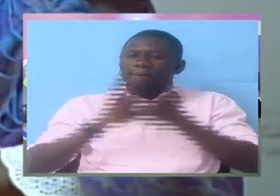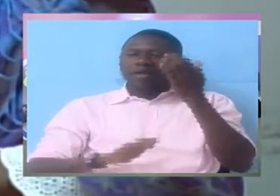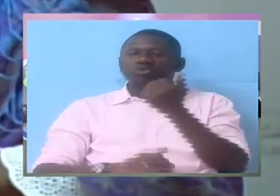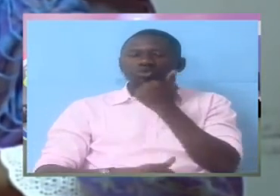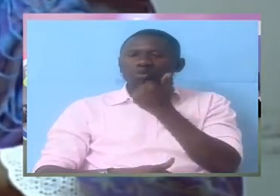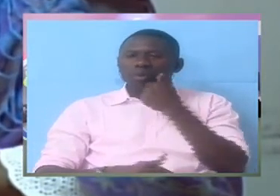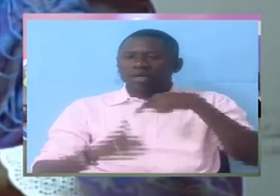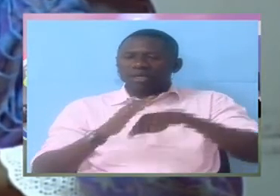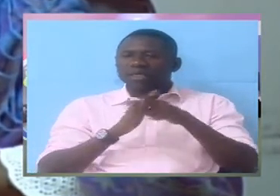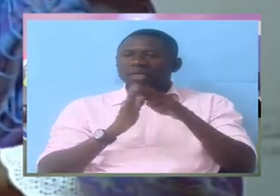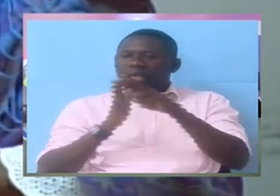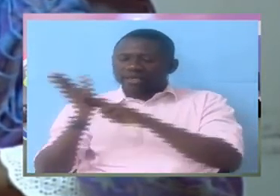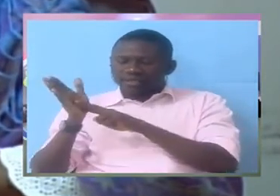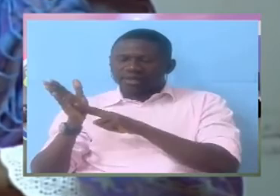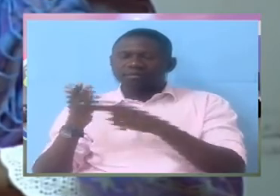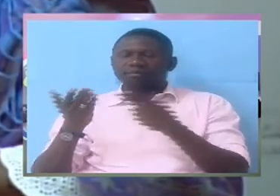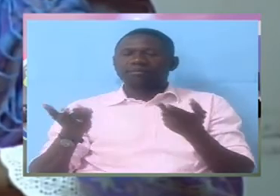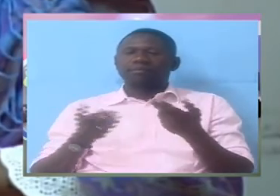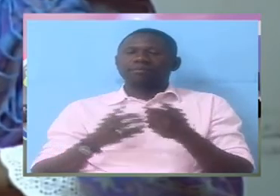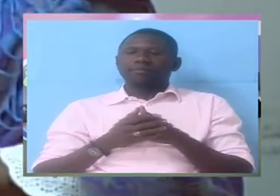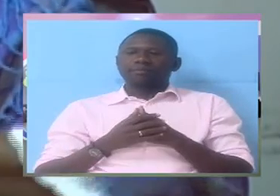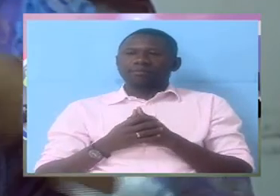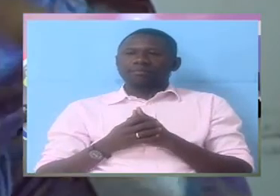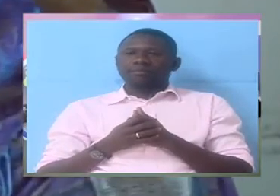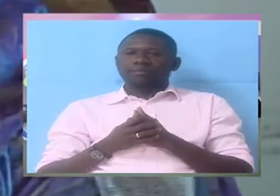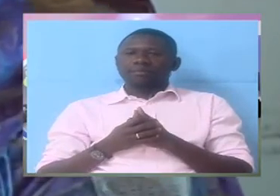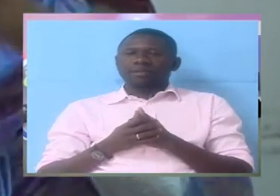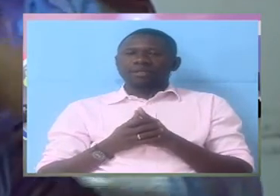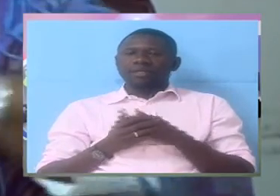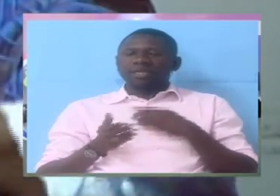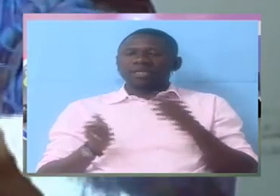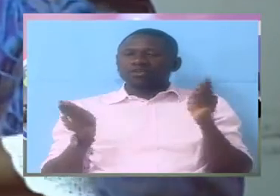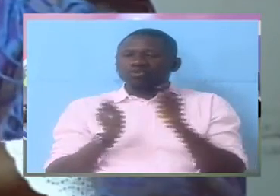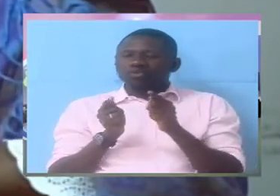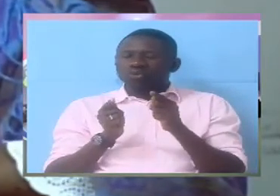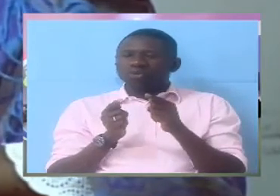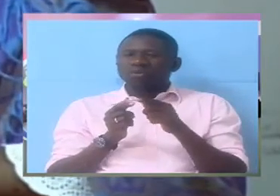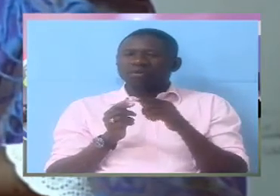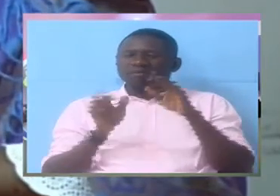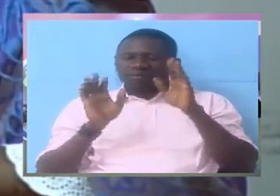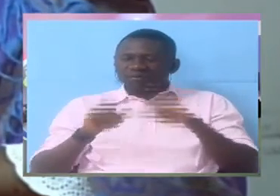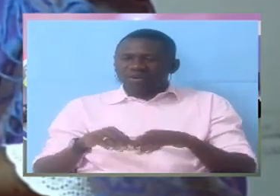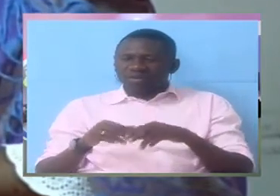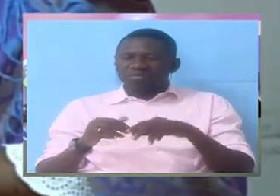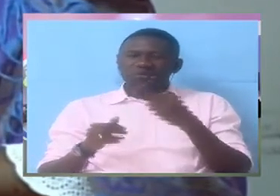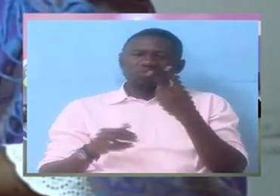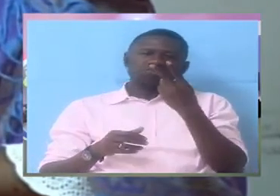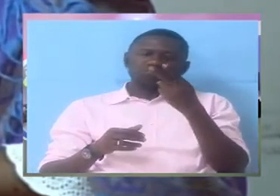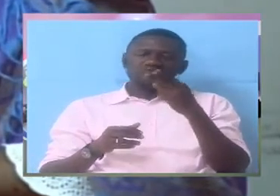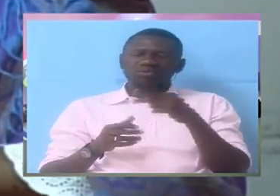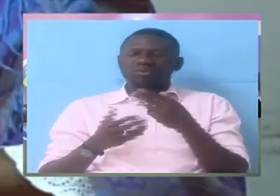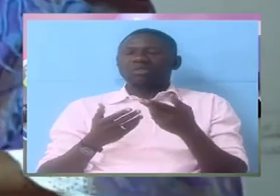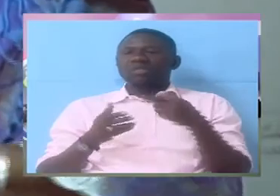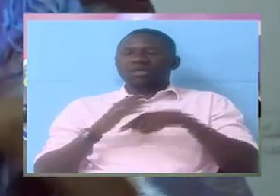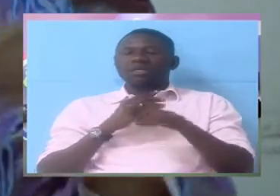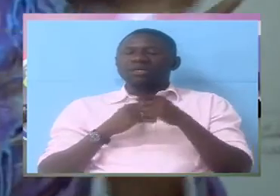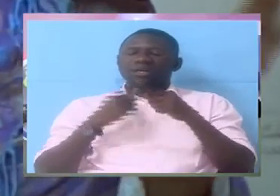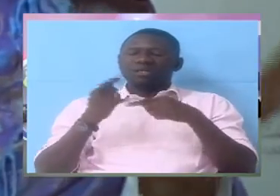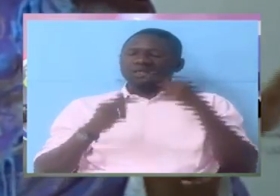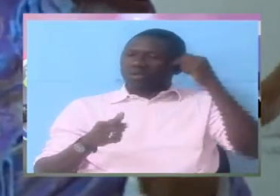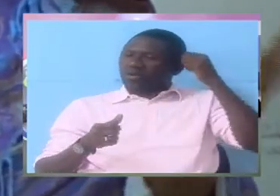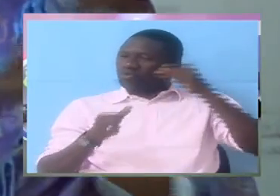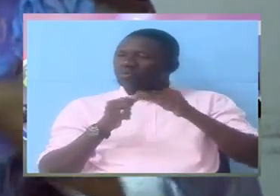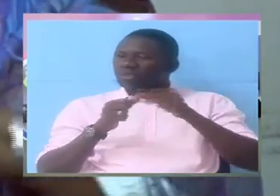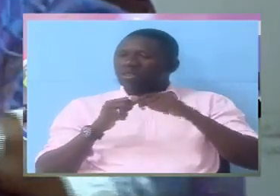exam. Andu kabri yo londi kontibu nyingi, yi ganyeta ye maka. And the shortfall in that mark. Andu ye boyo mfananke woro ye hakilo be and yet something